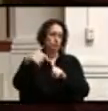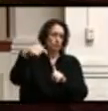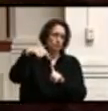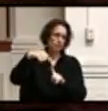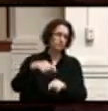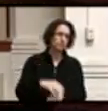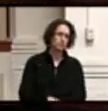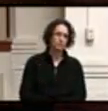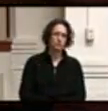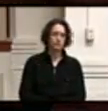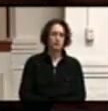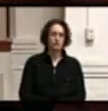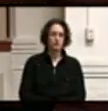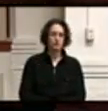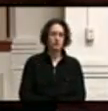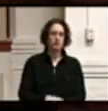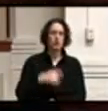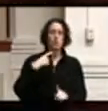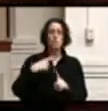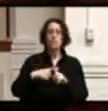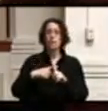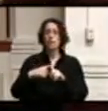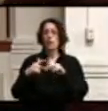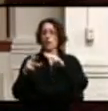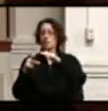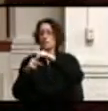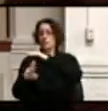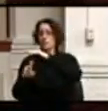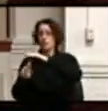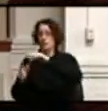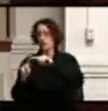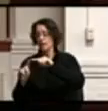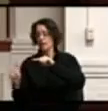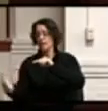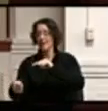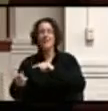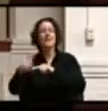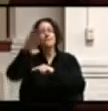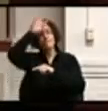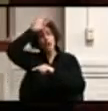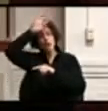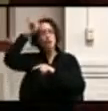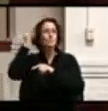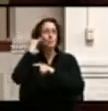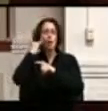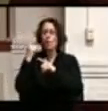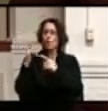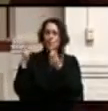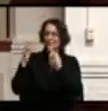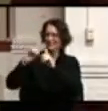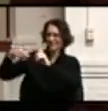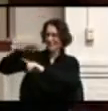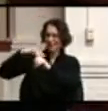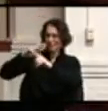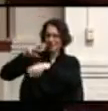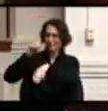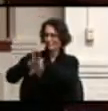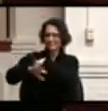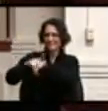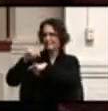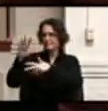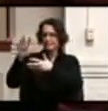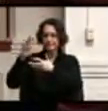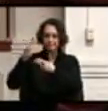a door at, outside the first bay for decontamination. If a firefighter is contaminated, they